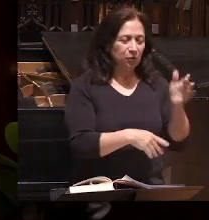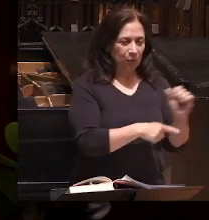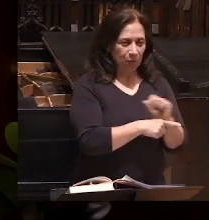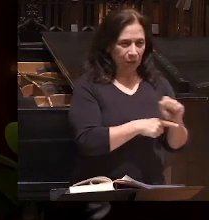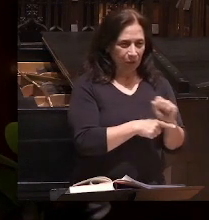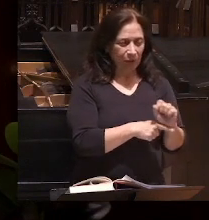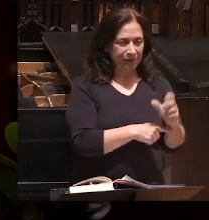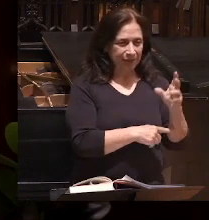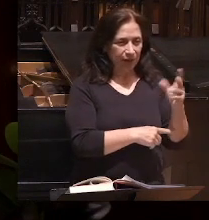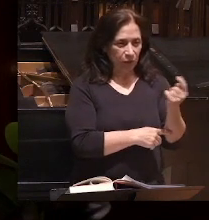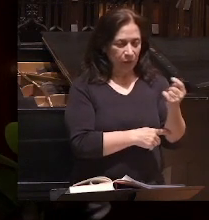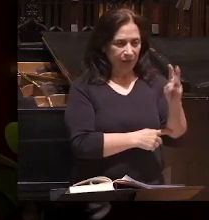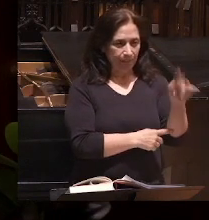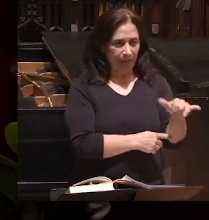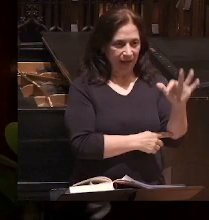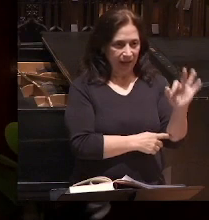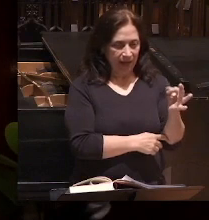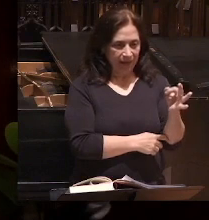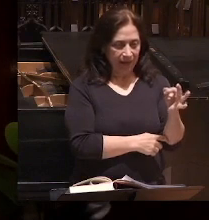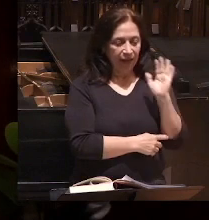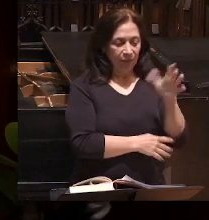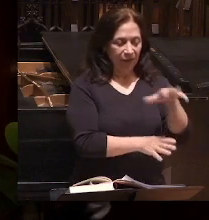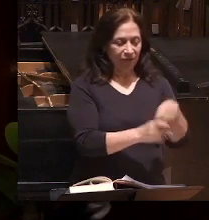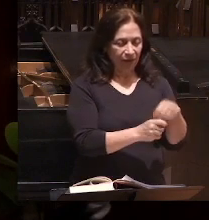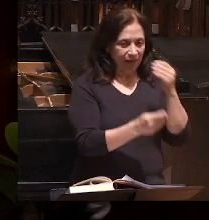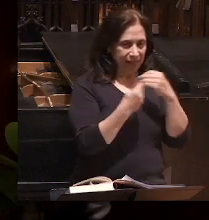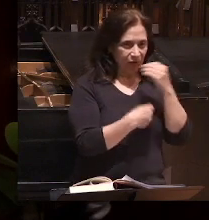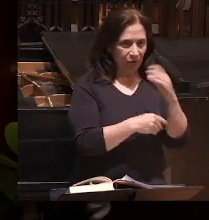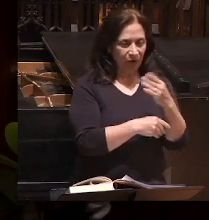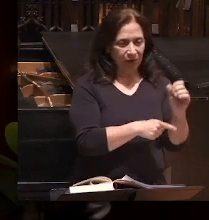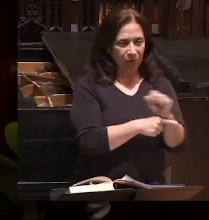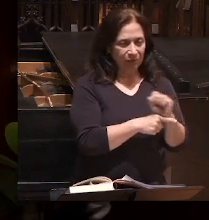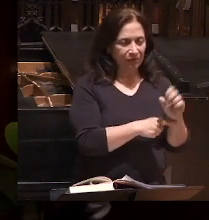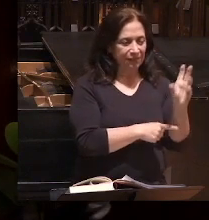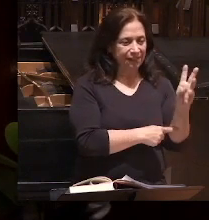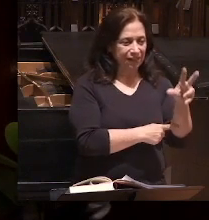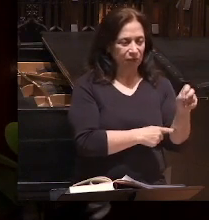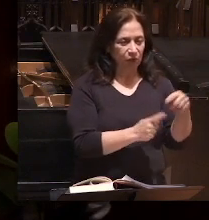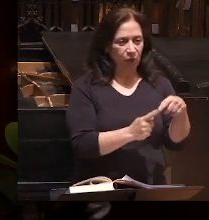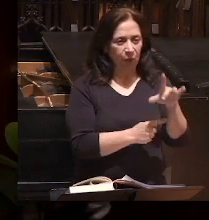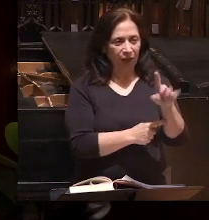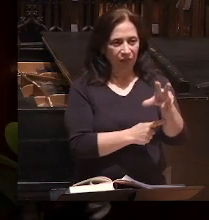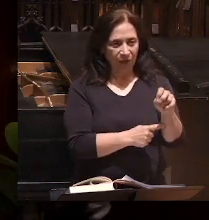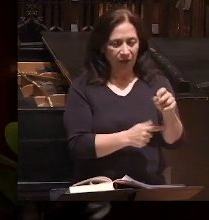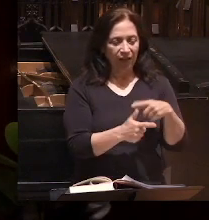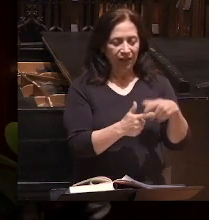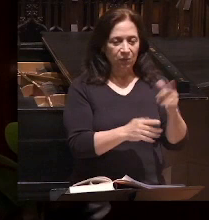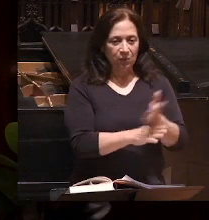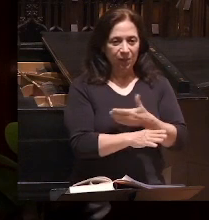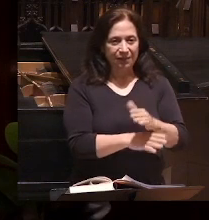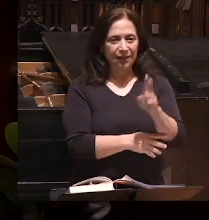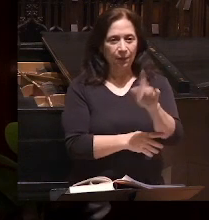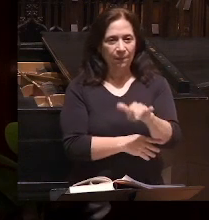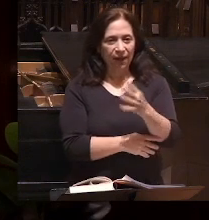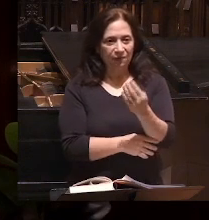Tuesday, May 9th, and this will involve a dinner and rehearsal from 6:30 to 8:30 p.m., and then we will sing on May